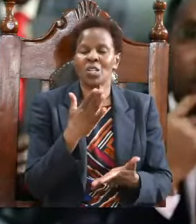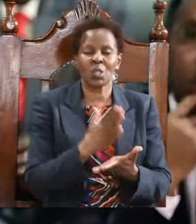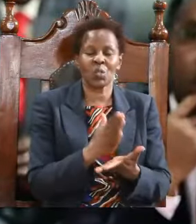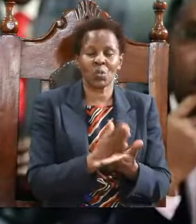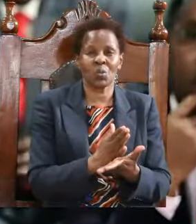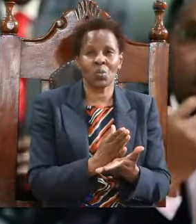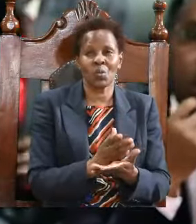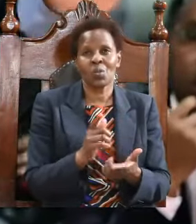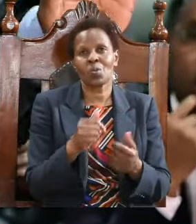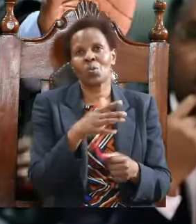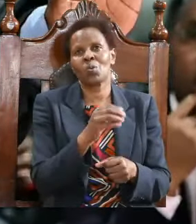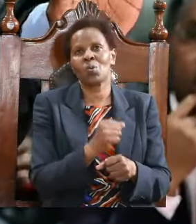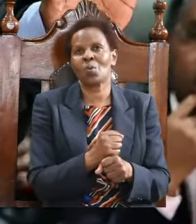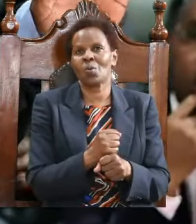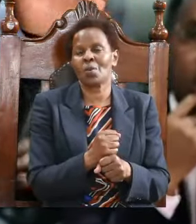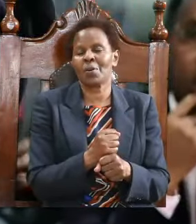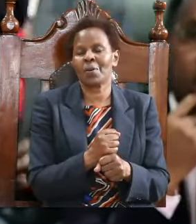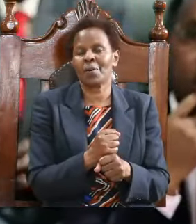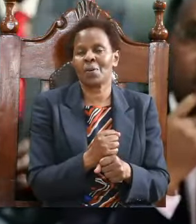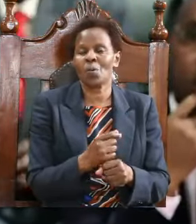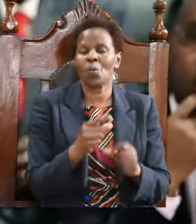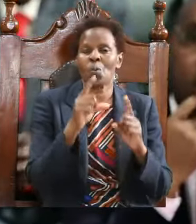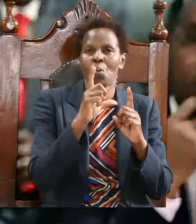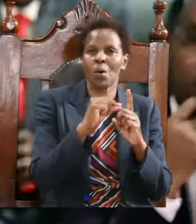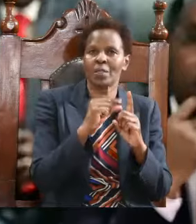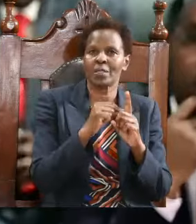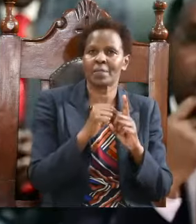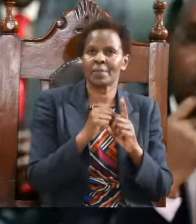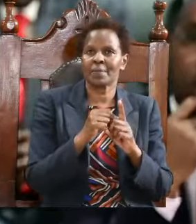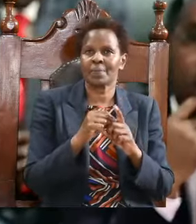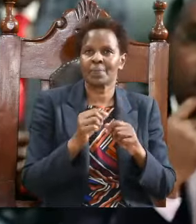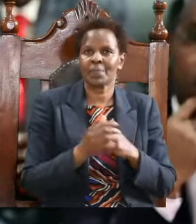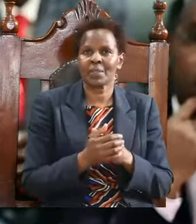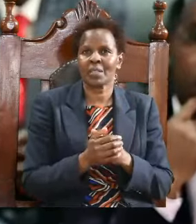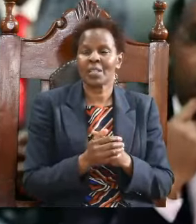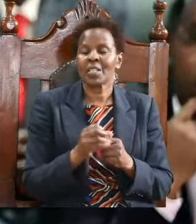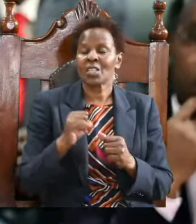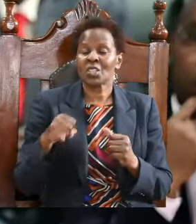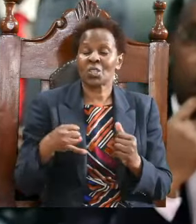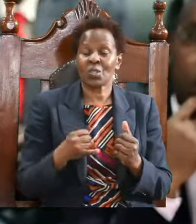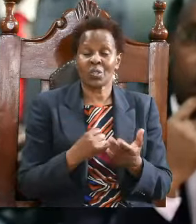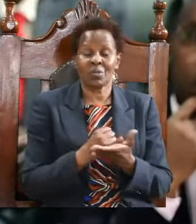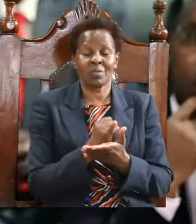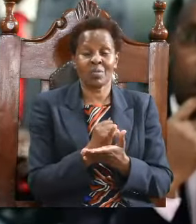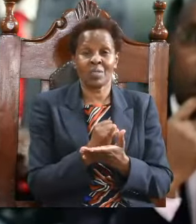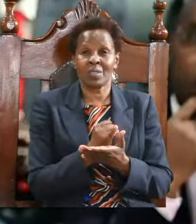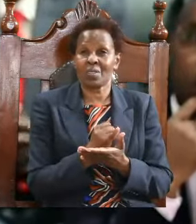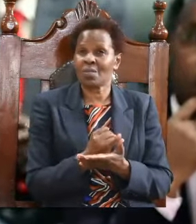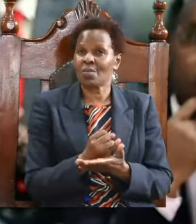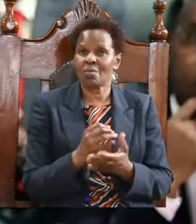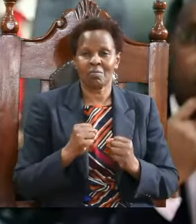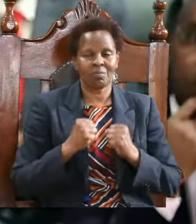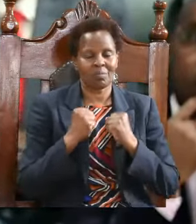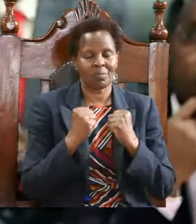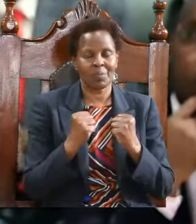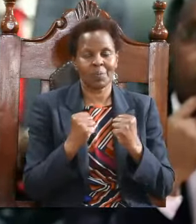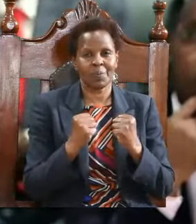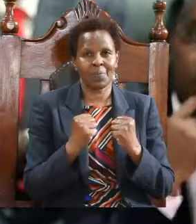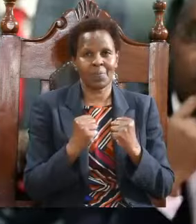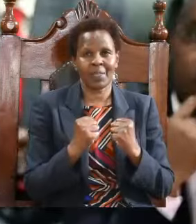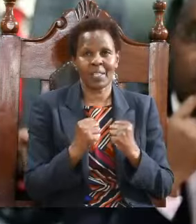Joshua was not wavered because he was told by God from the start,